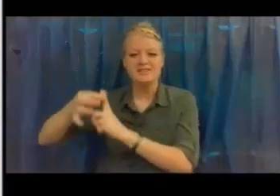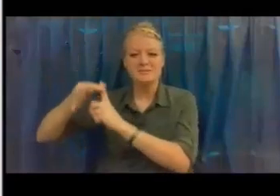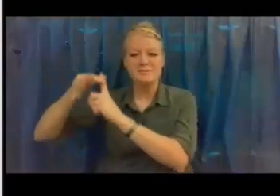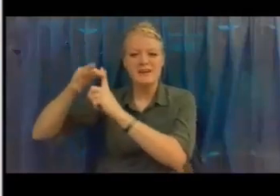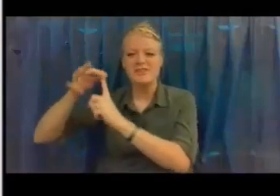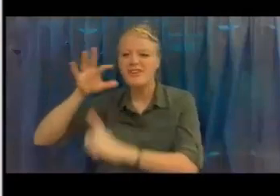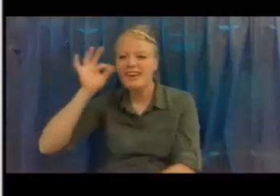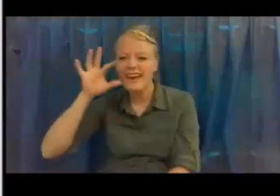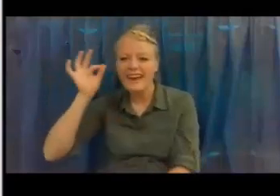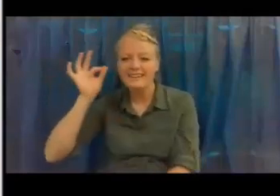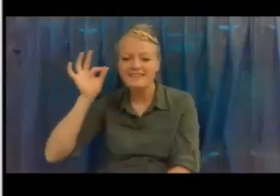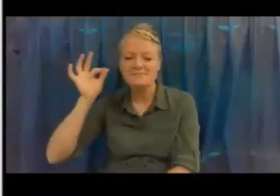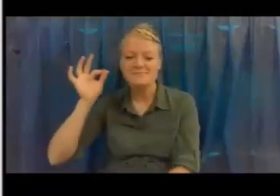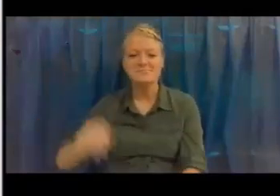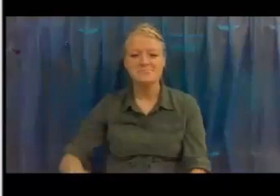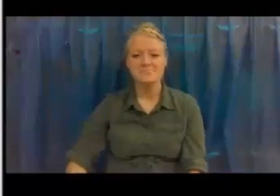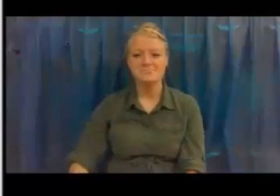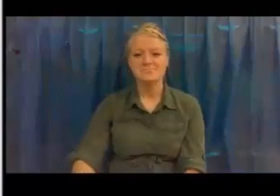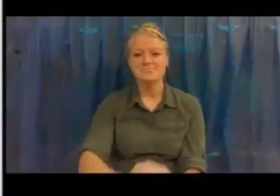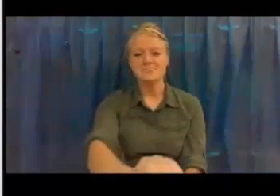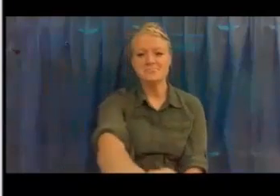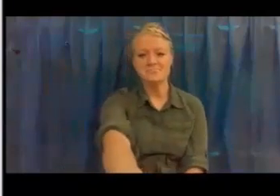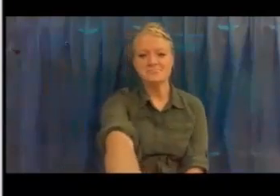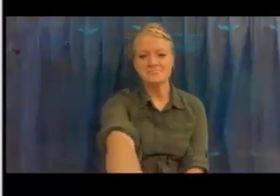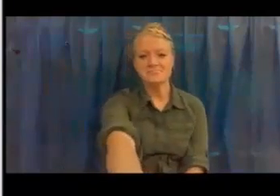That means they're a special kind of cat.